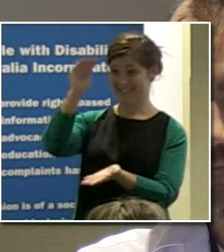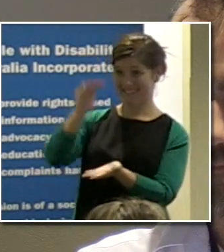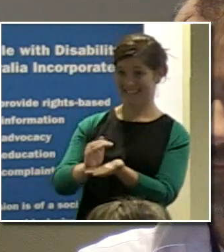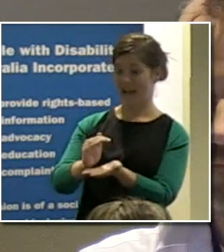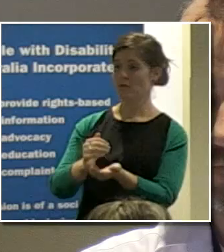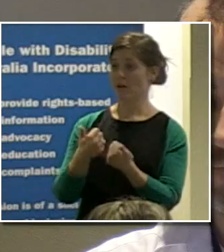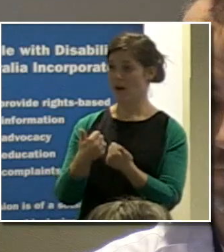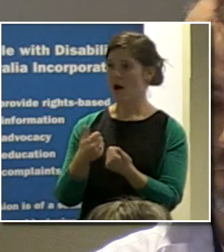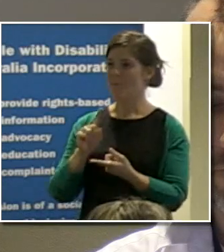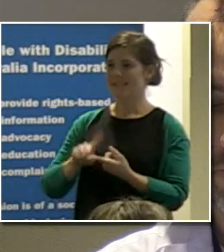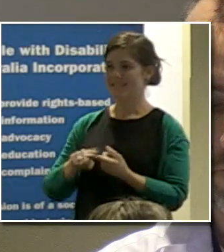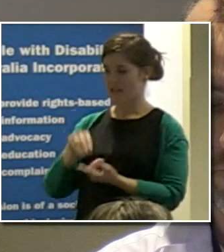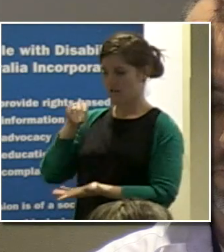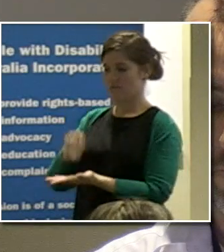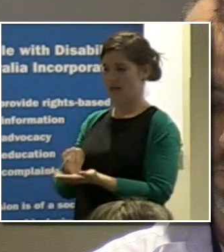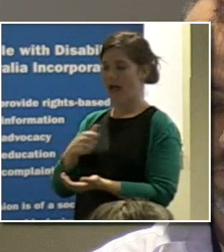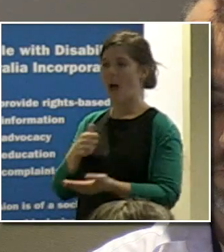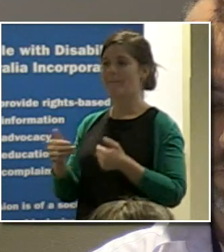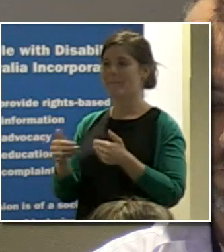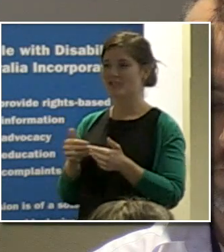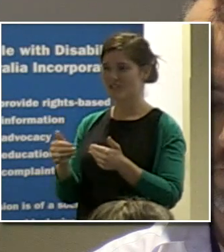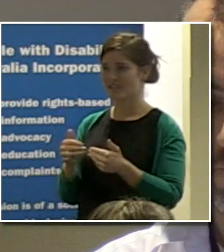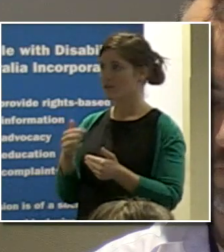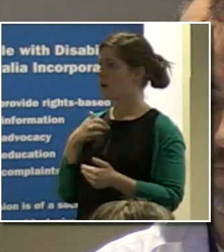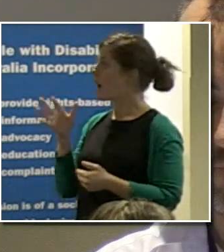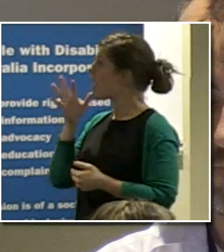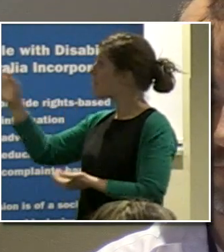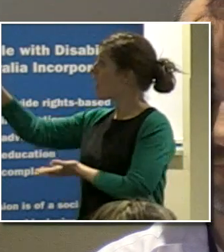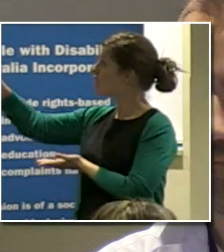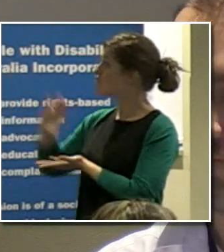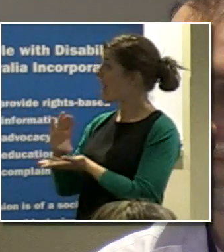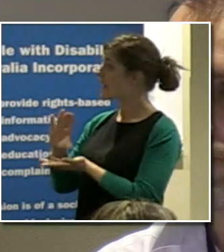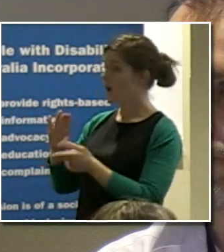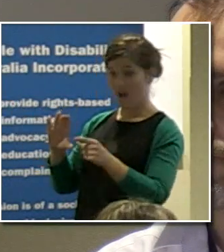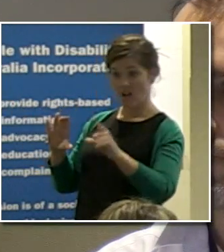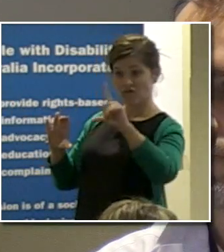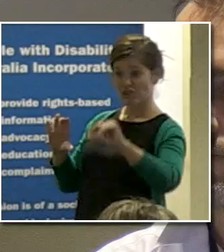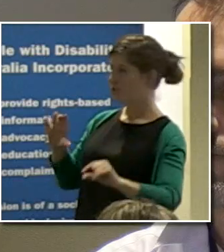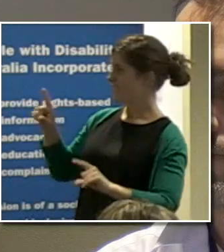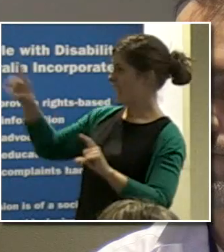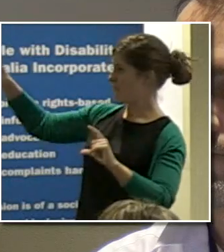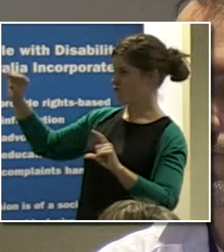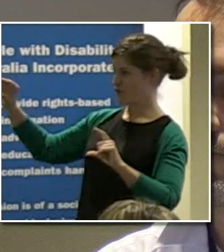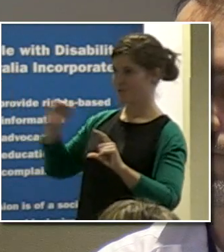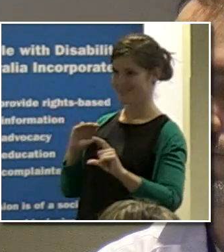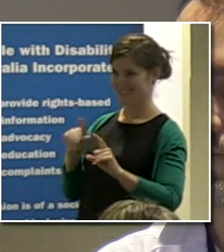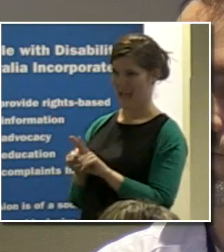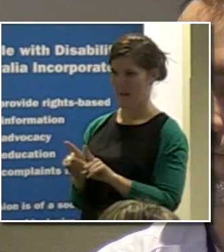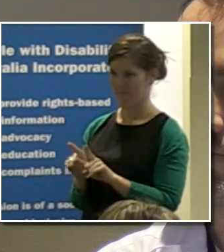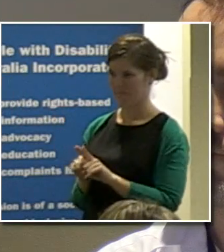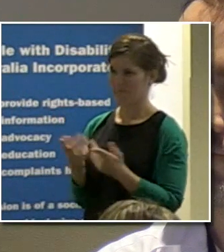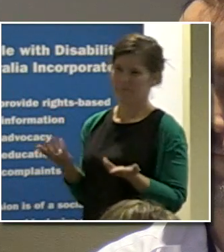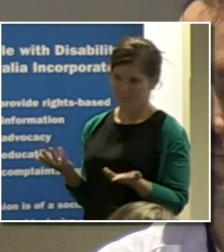go into our budget for when we apply for grants, and then the grants would be reduced to take into account that. So we